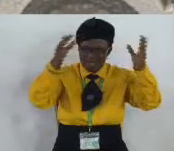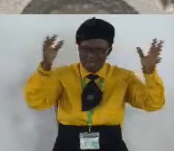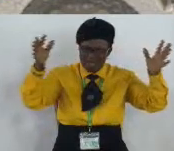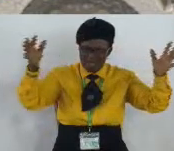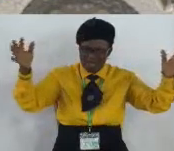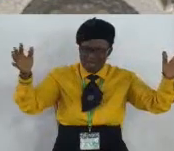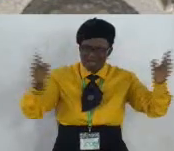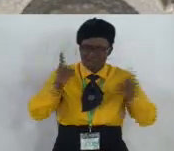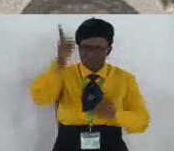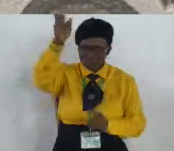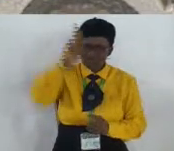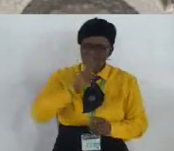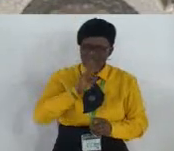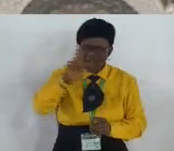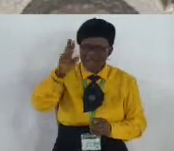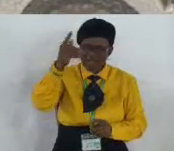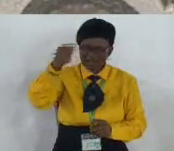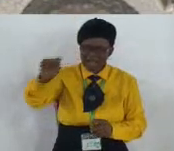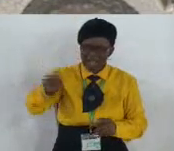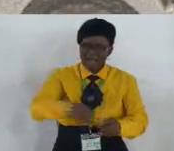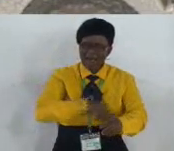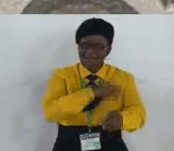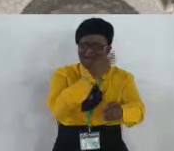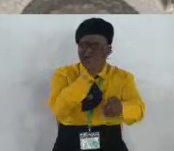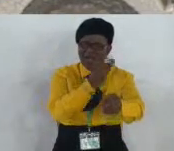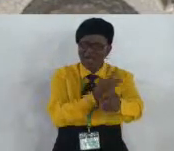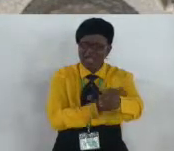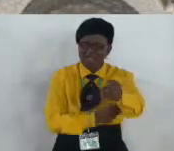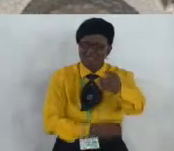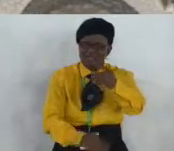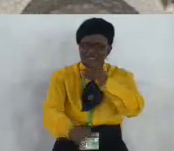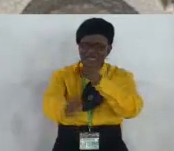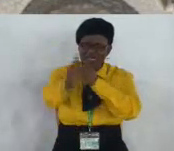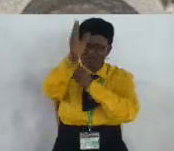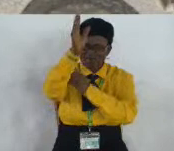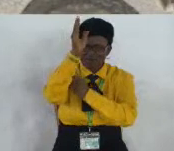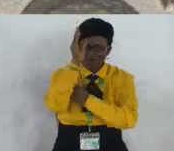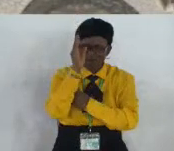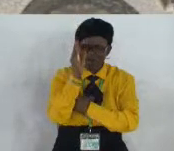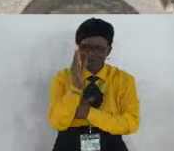Alleluia. You are the